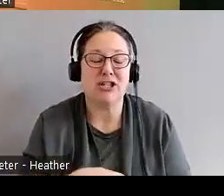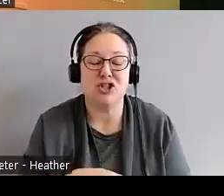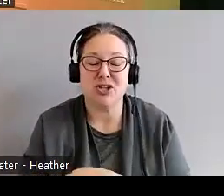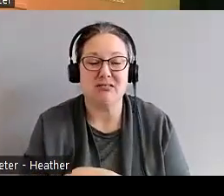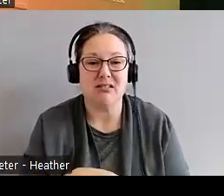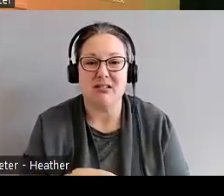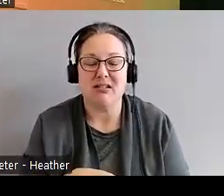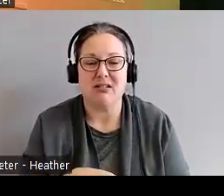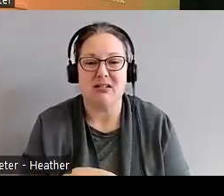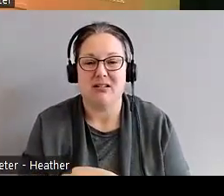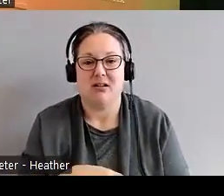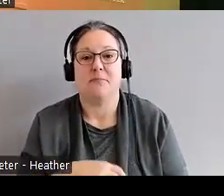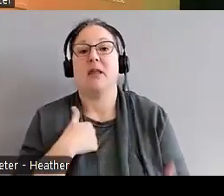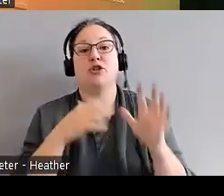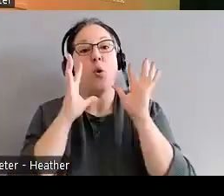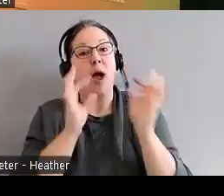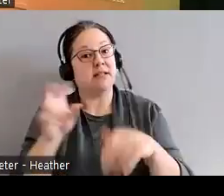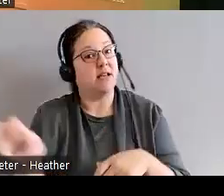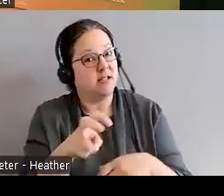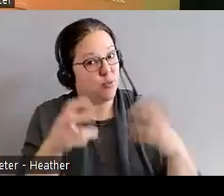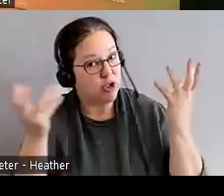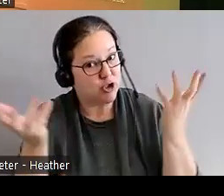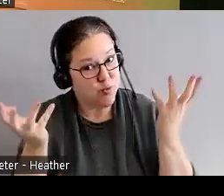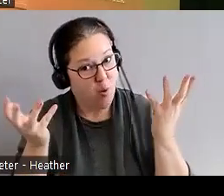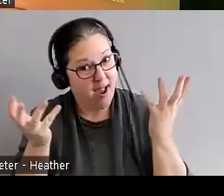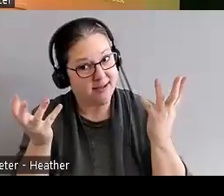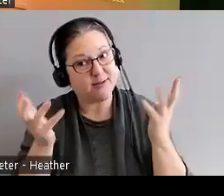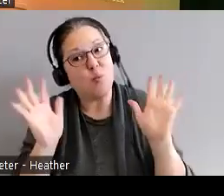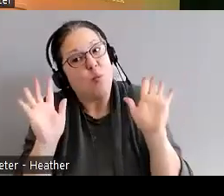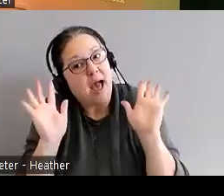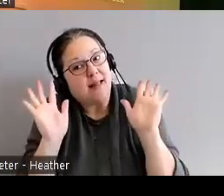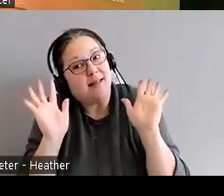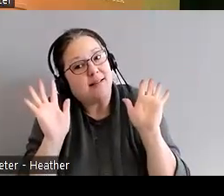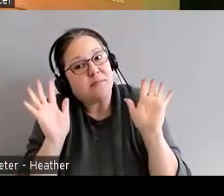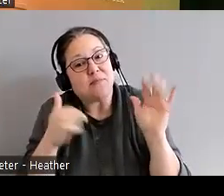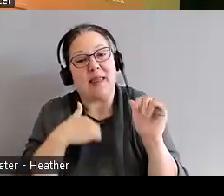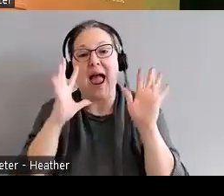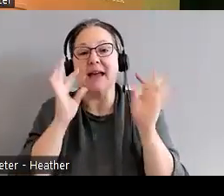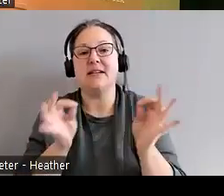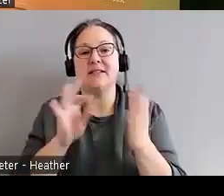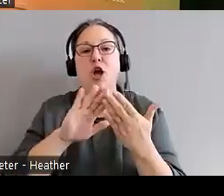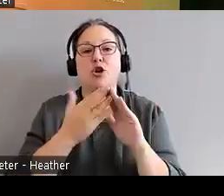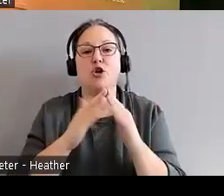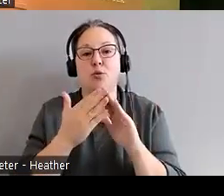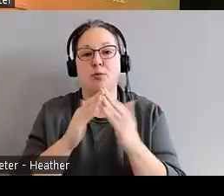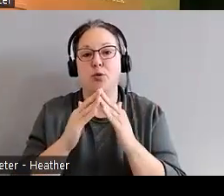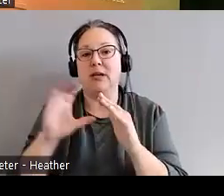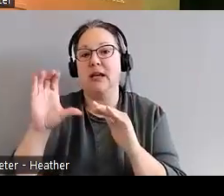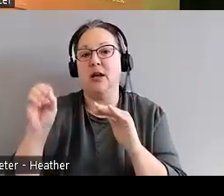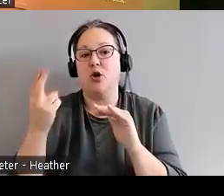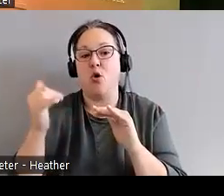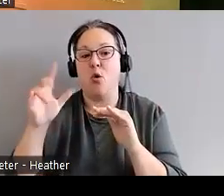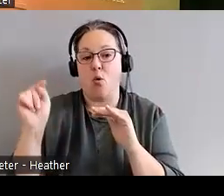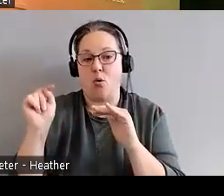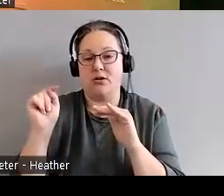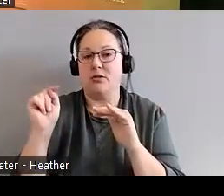I decide to switch over? Well, I decided community cohort is way too difficult to